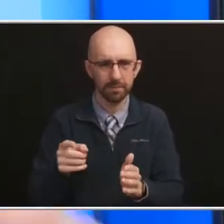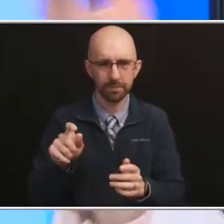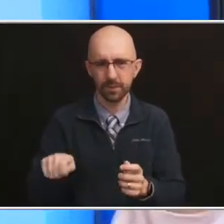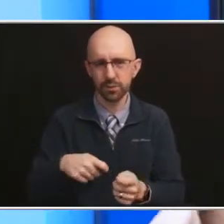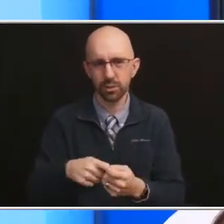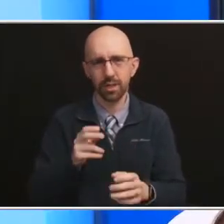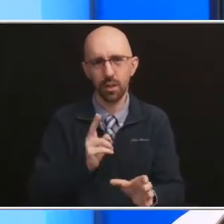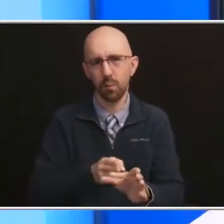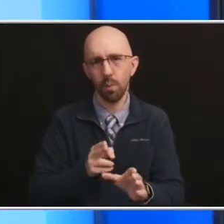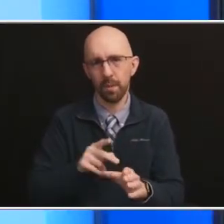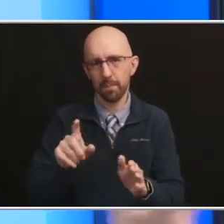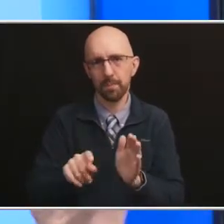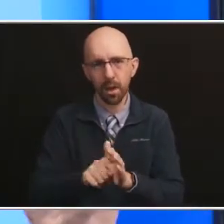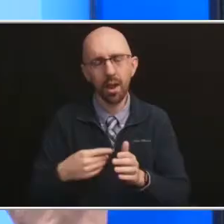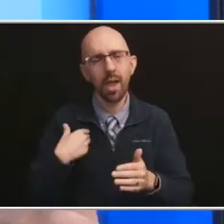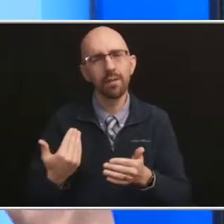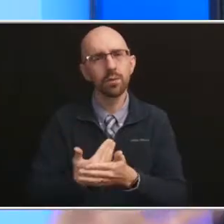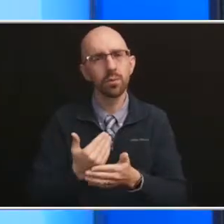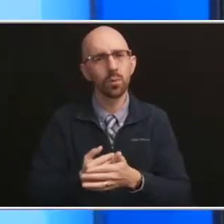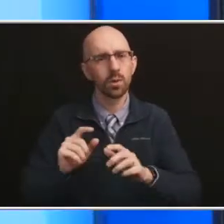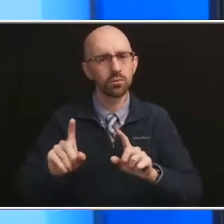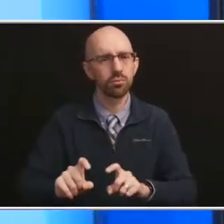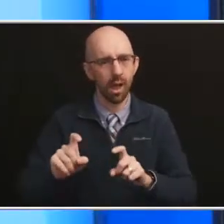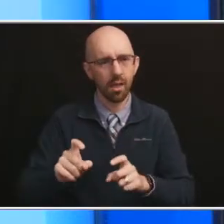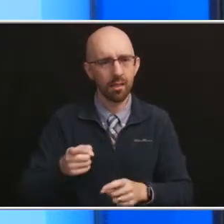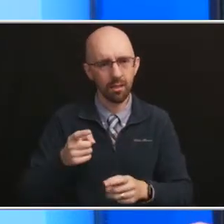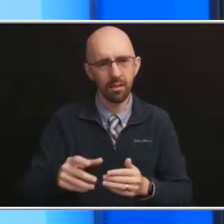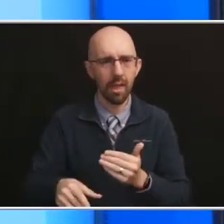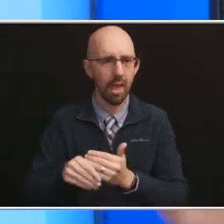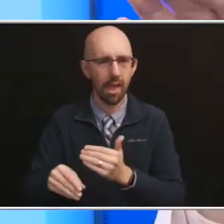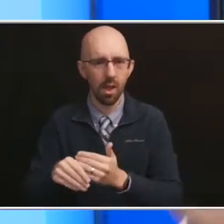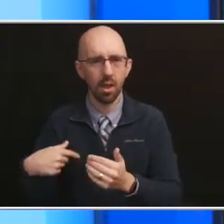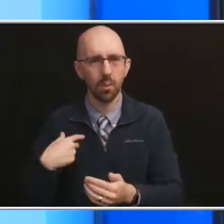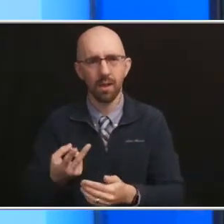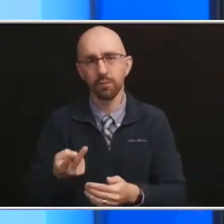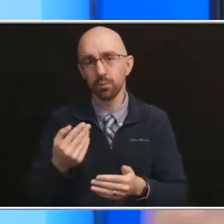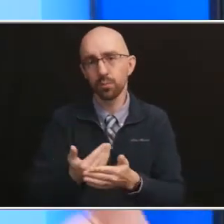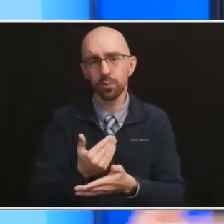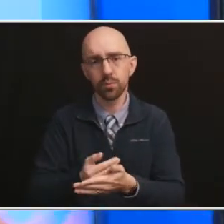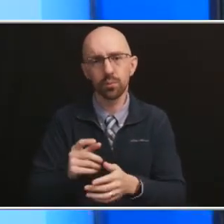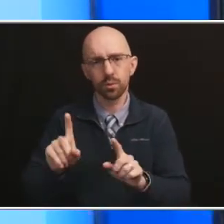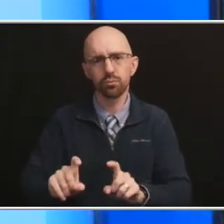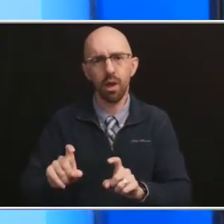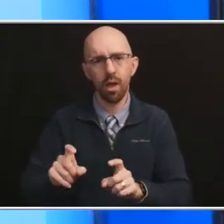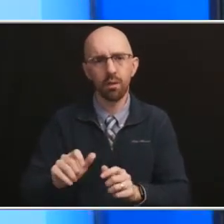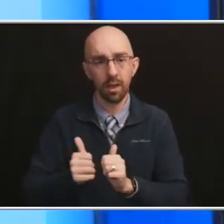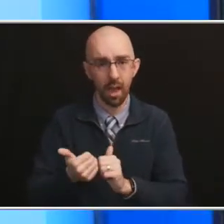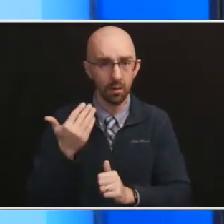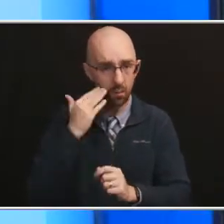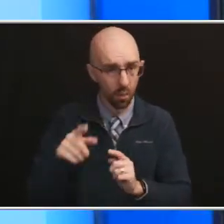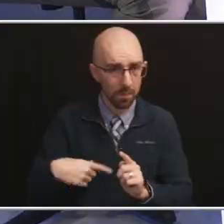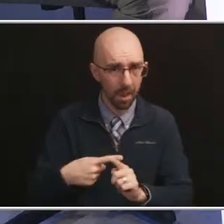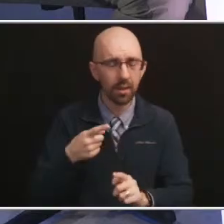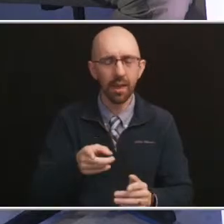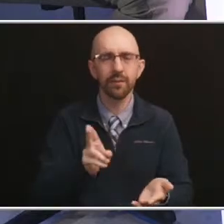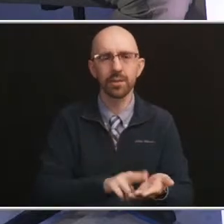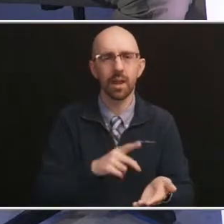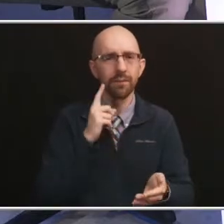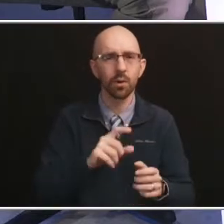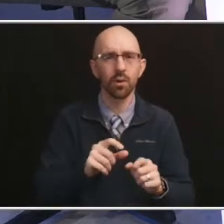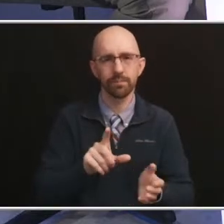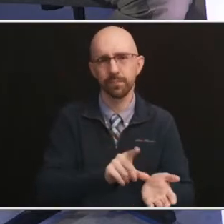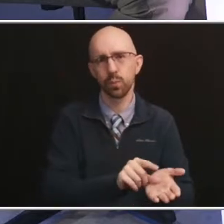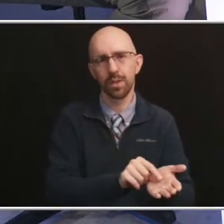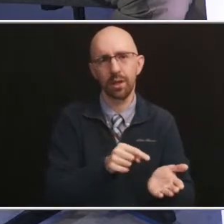and then we get new trials added on. So we're about to have 2 new trials starting. But how do you know about those? It's signing up for those newsletters. Okay, so sign up for the newsletter